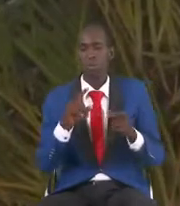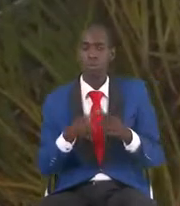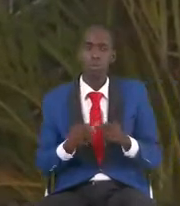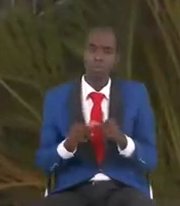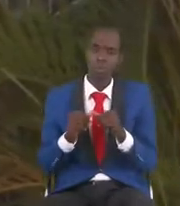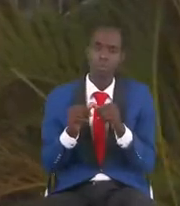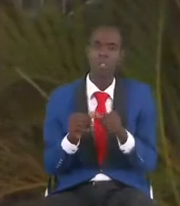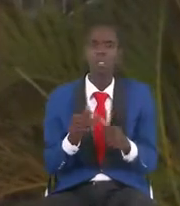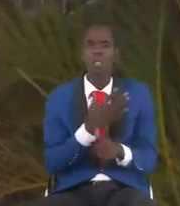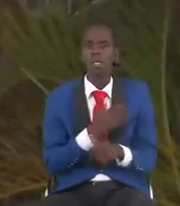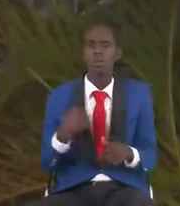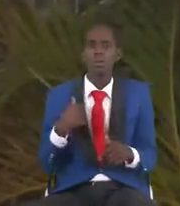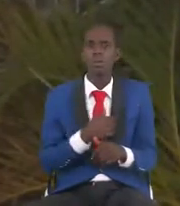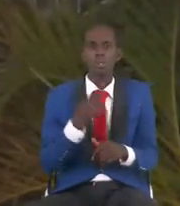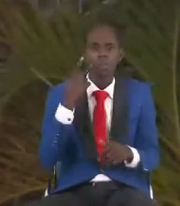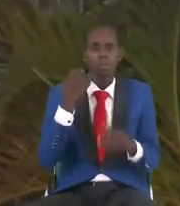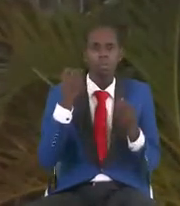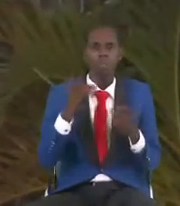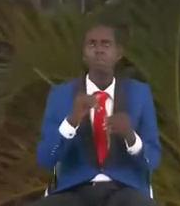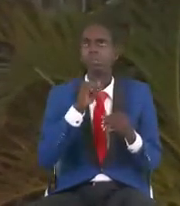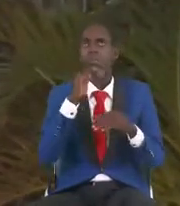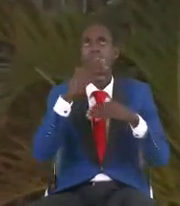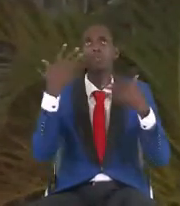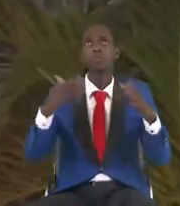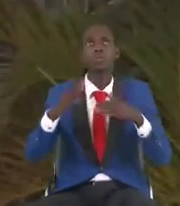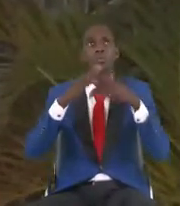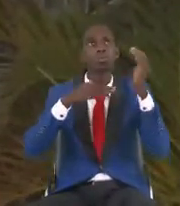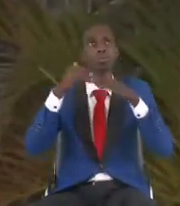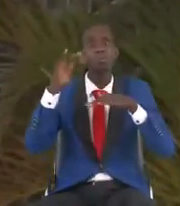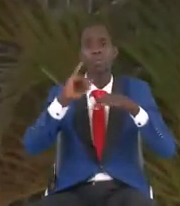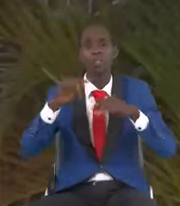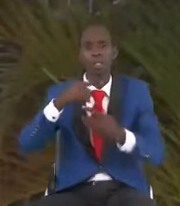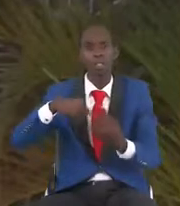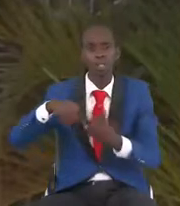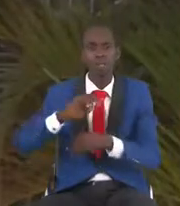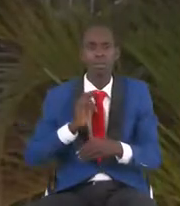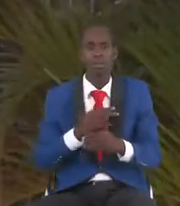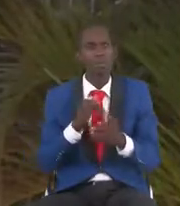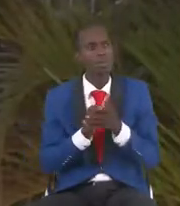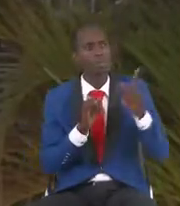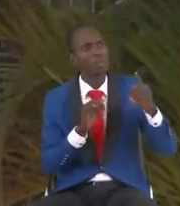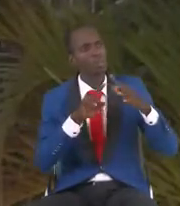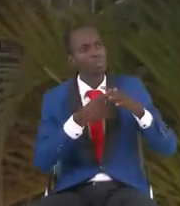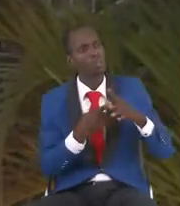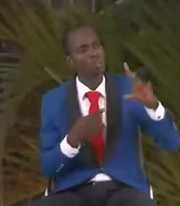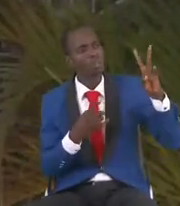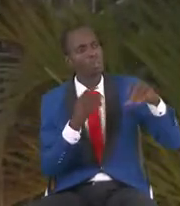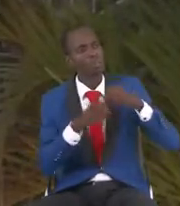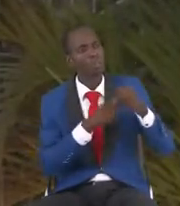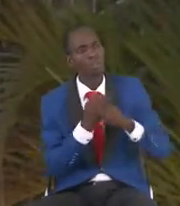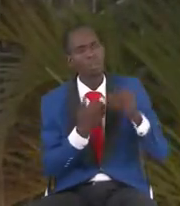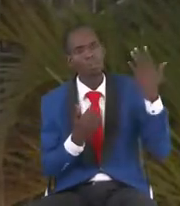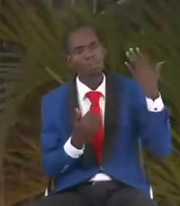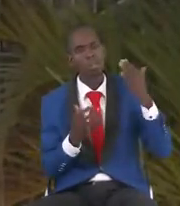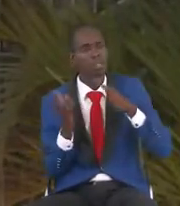we see many uncompleted buildings around us. That building, they started it 7 years ago, they